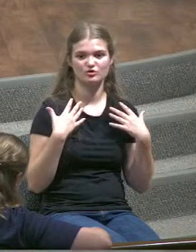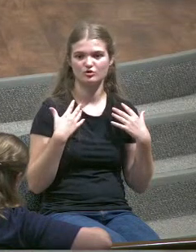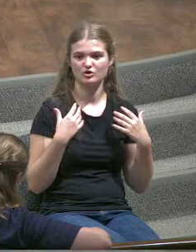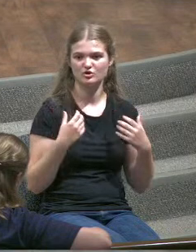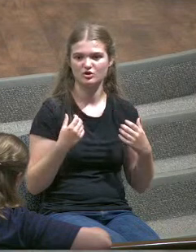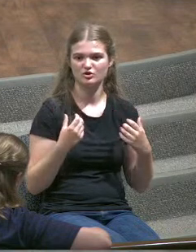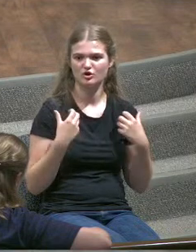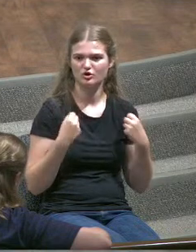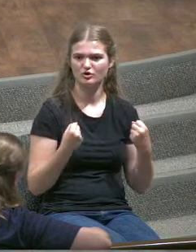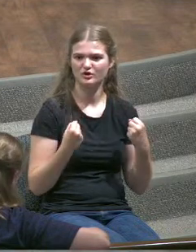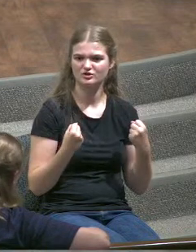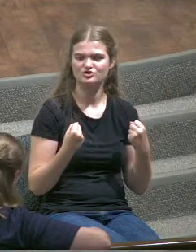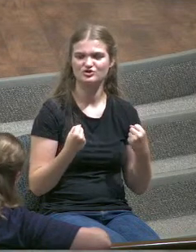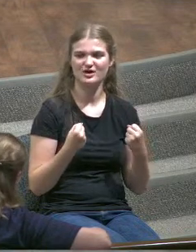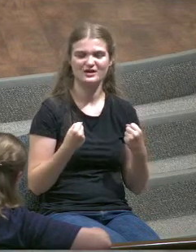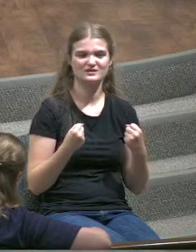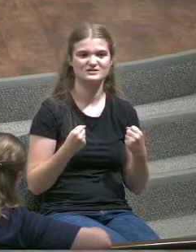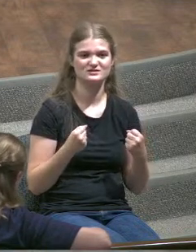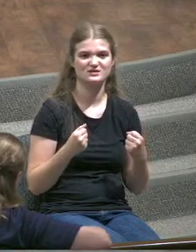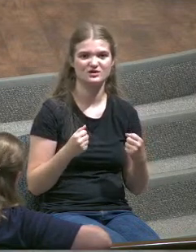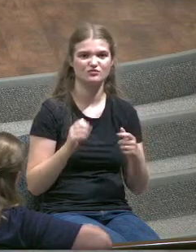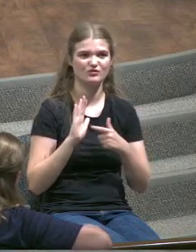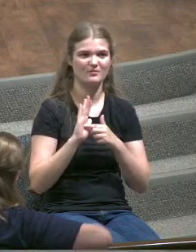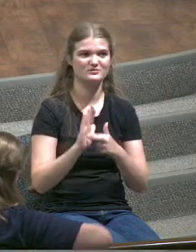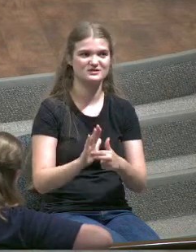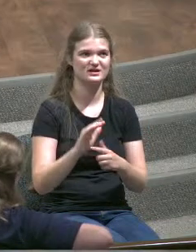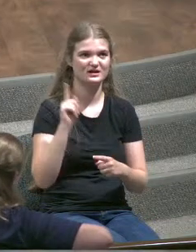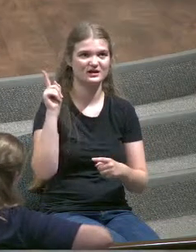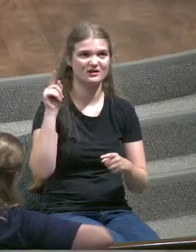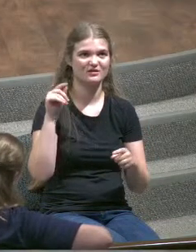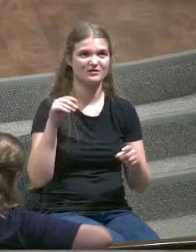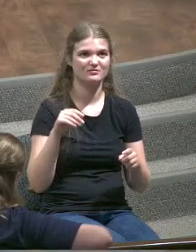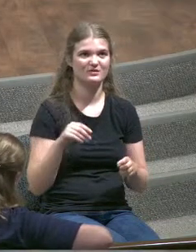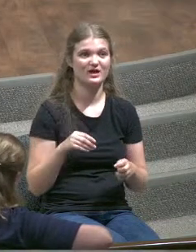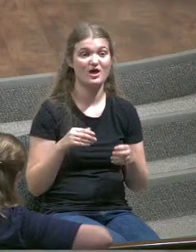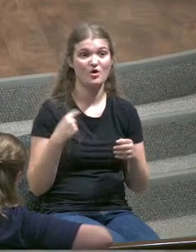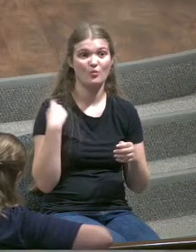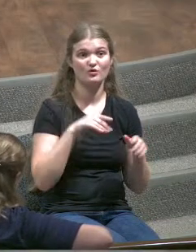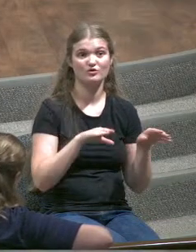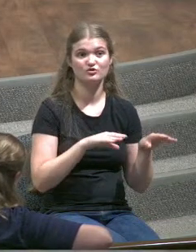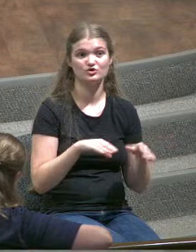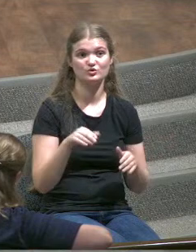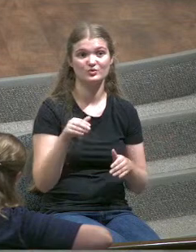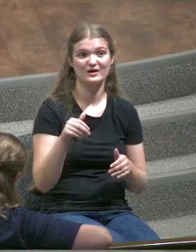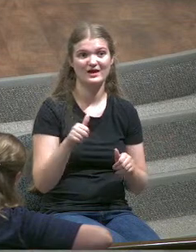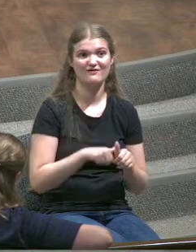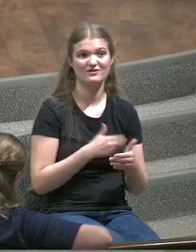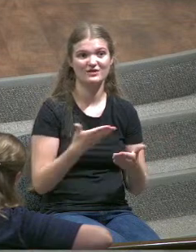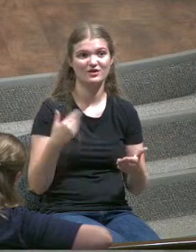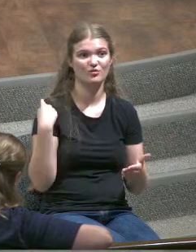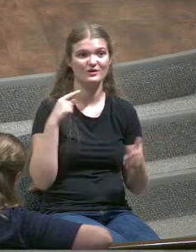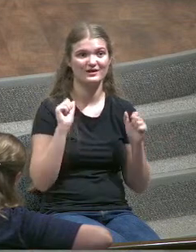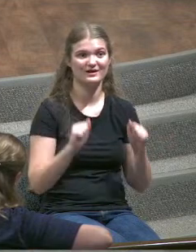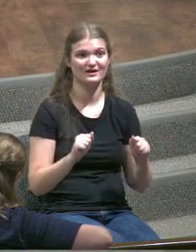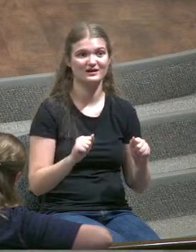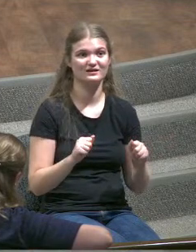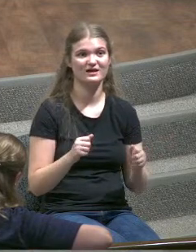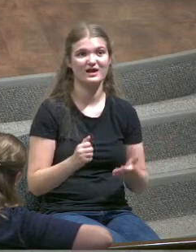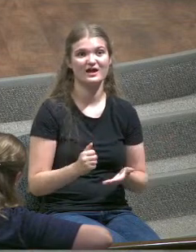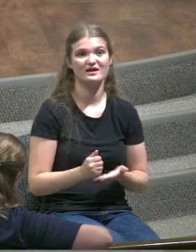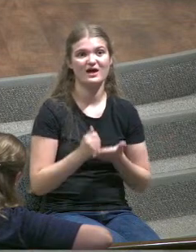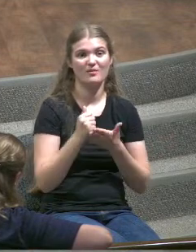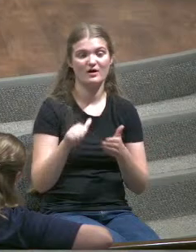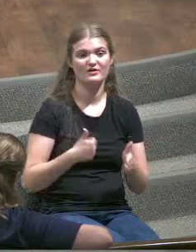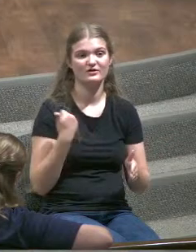out in the midst of a lost and dying world, and that we will do everything we can to take others with us to eternity with